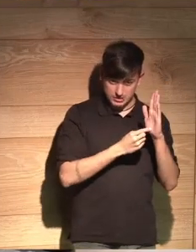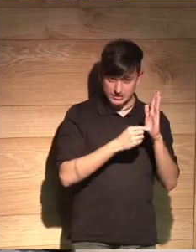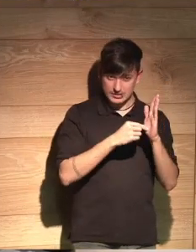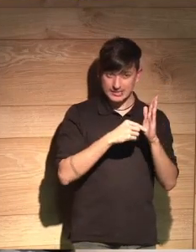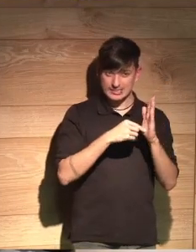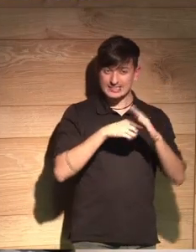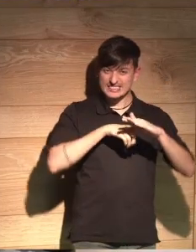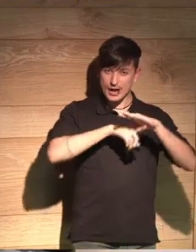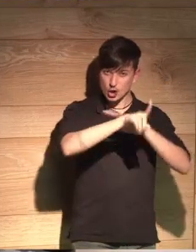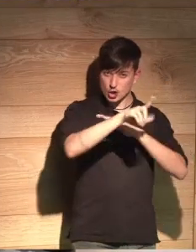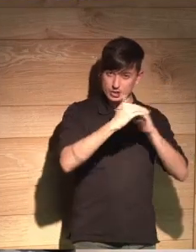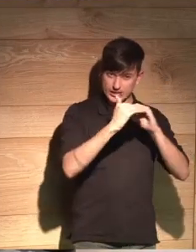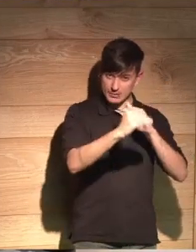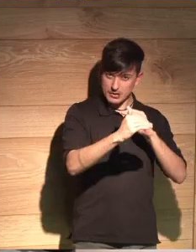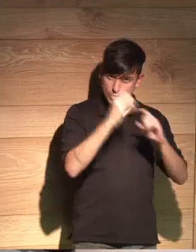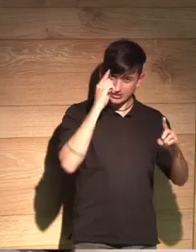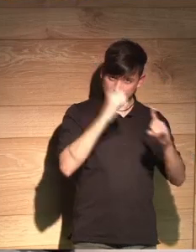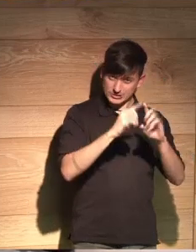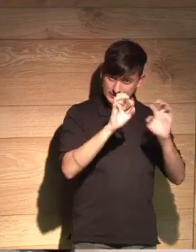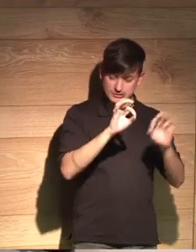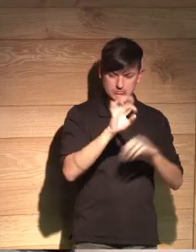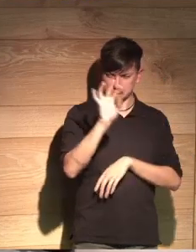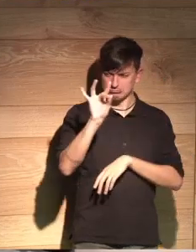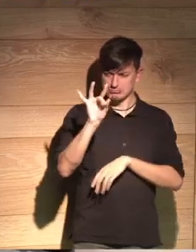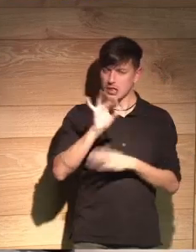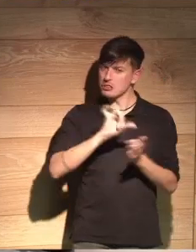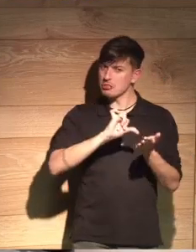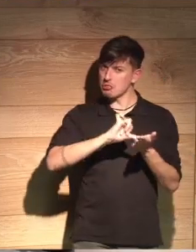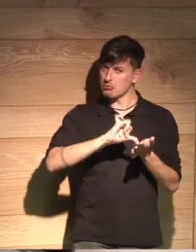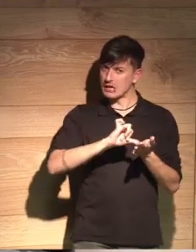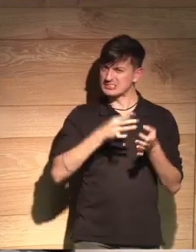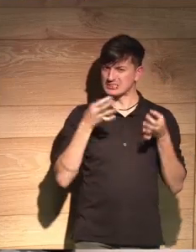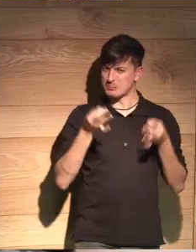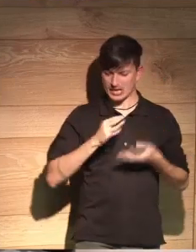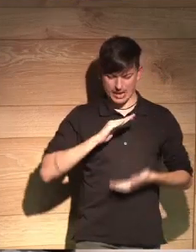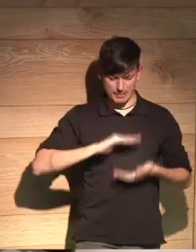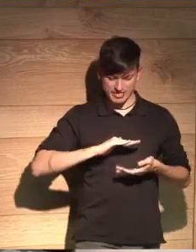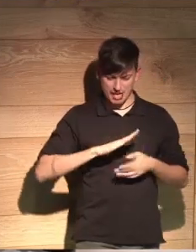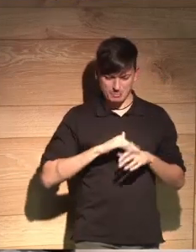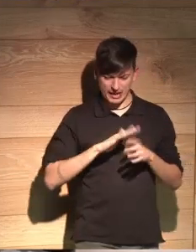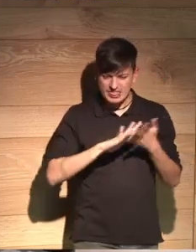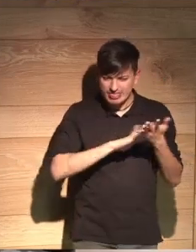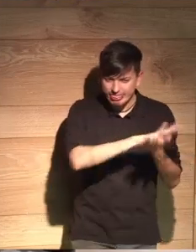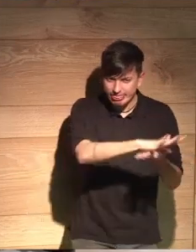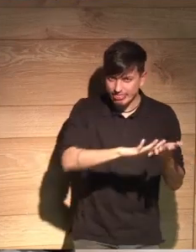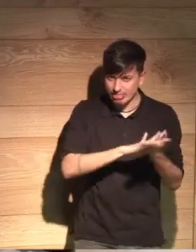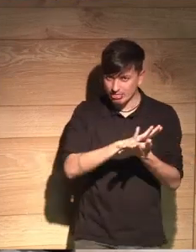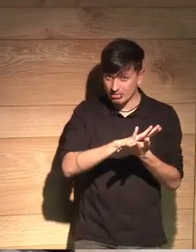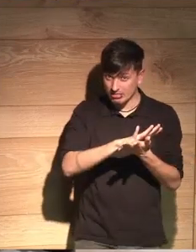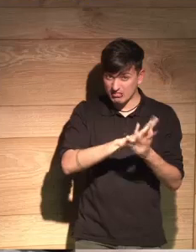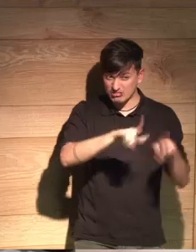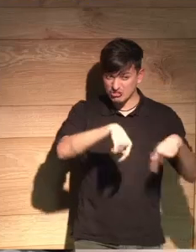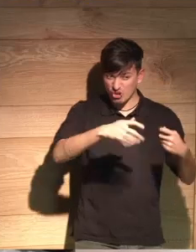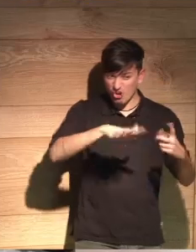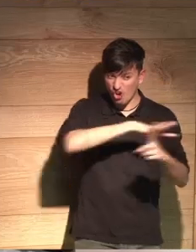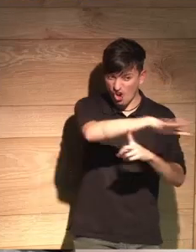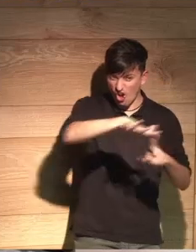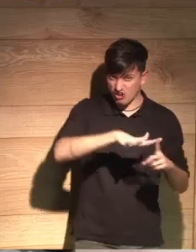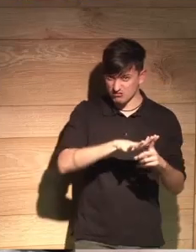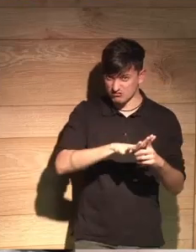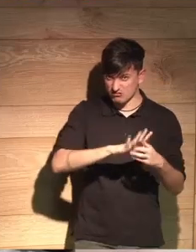Are SDGs as a goal, so to speak? Well, cities will always have the capability of destroying something